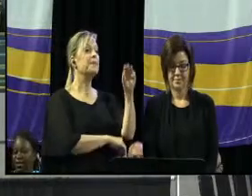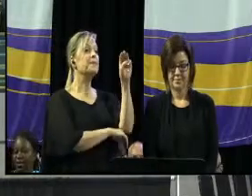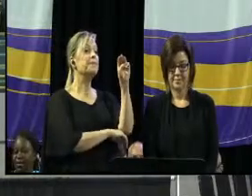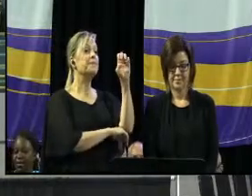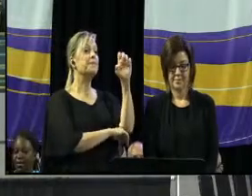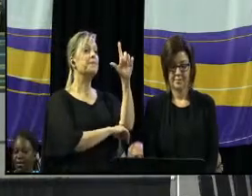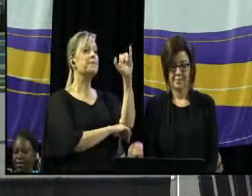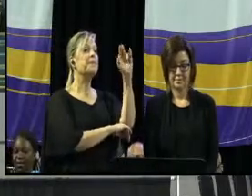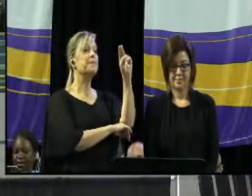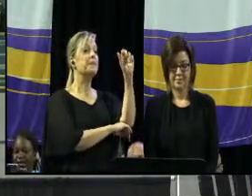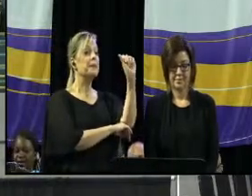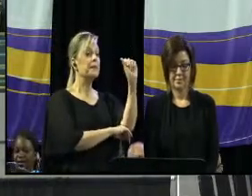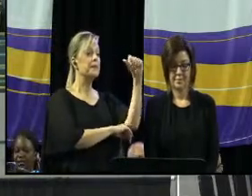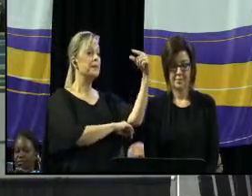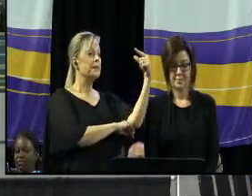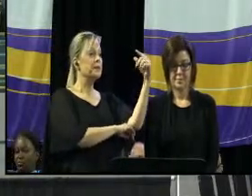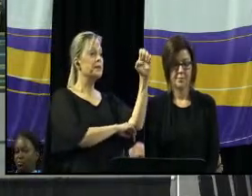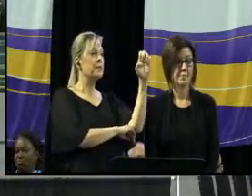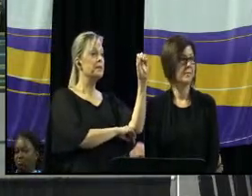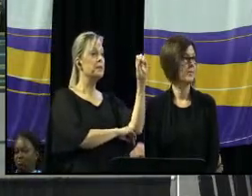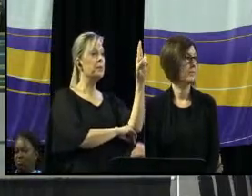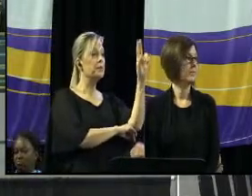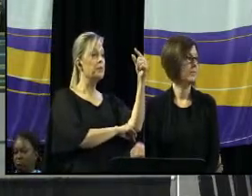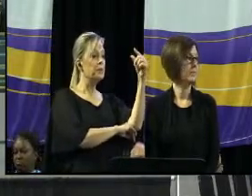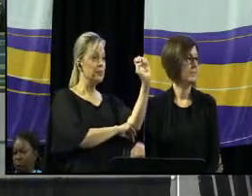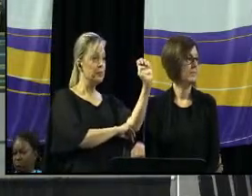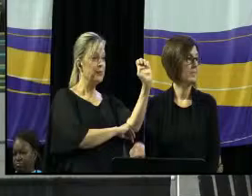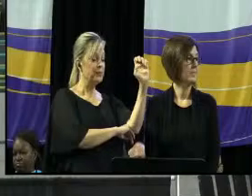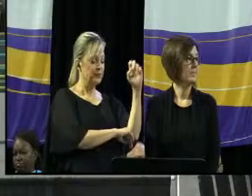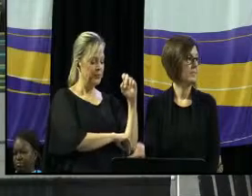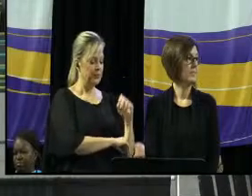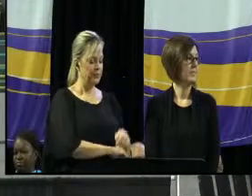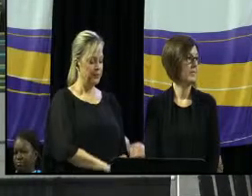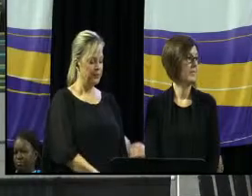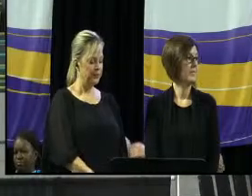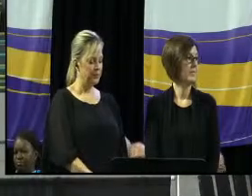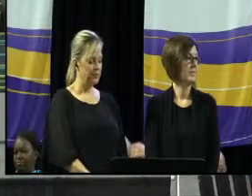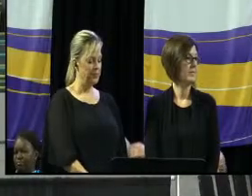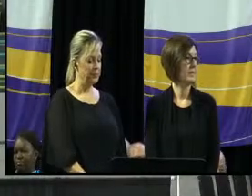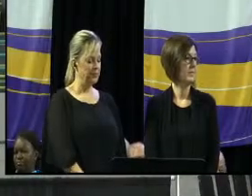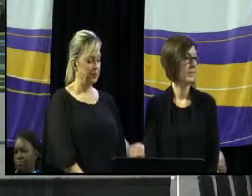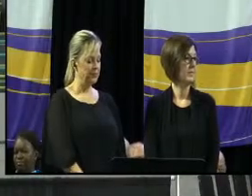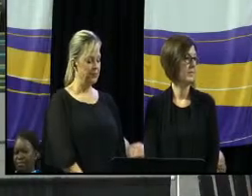Malina Grace Way George.